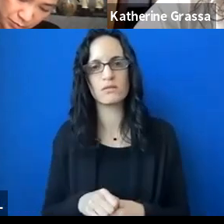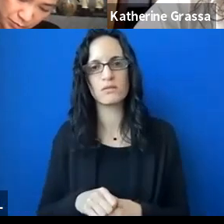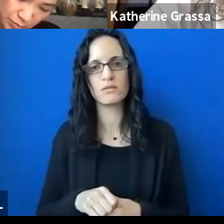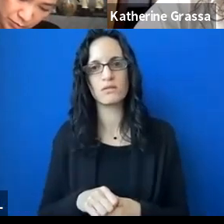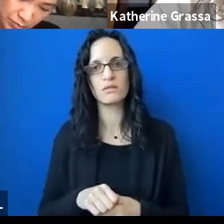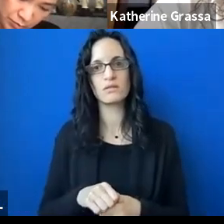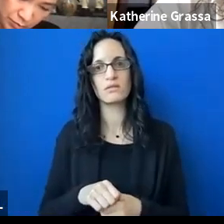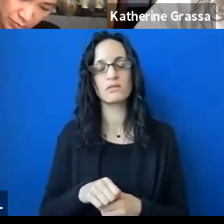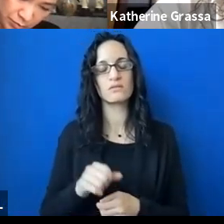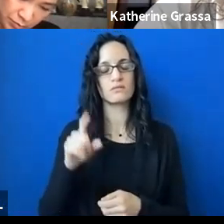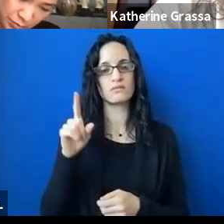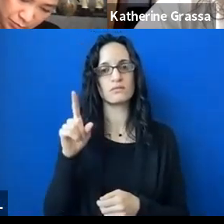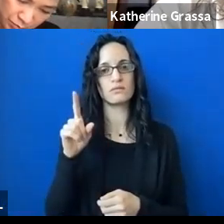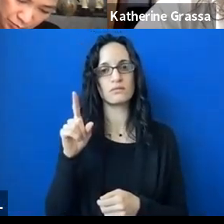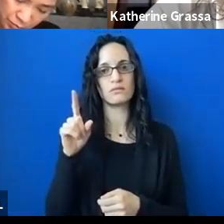will